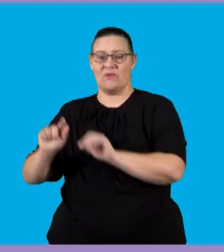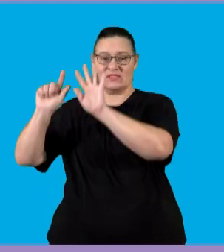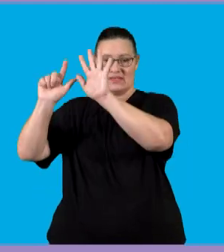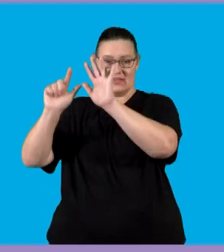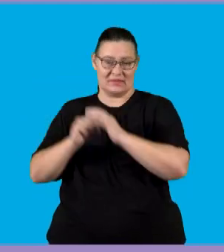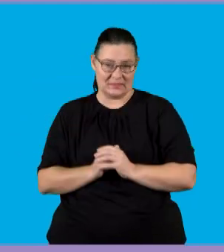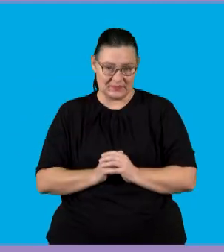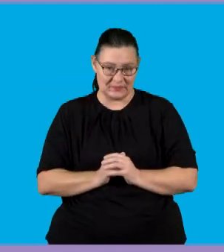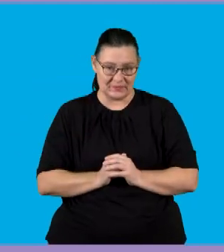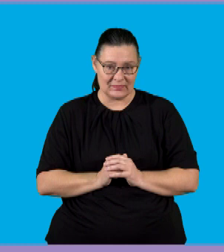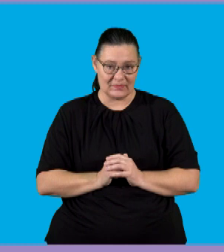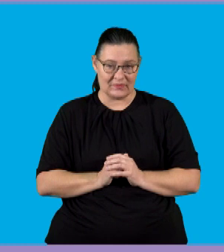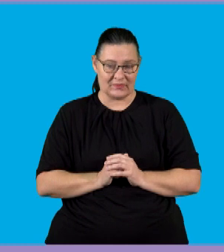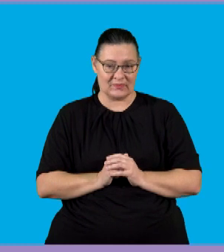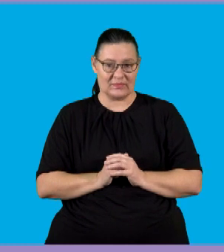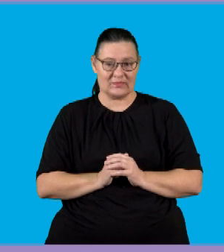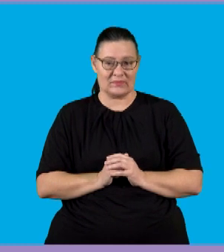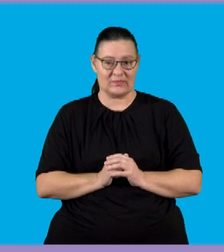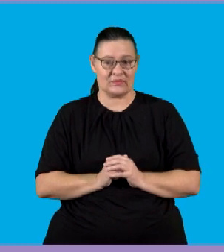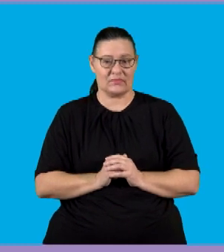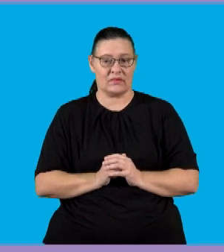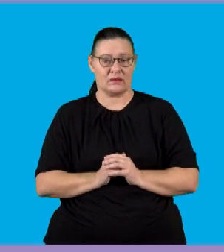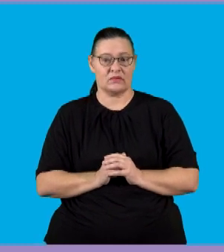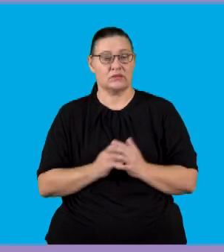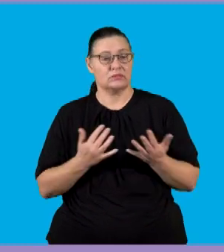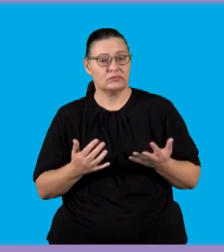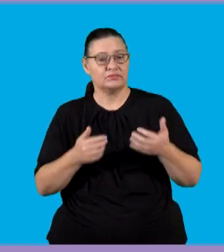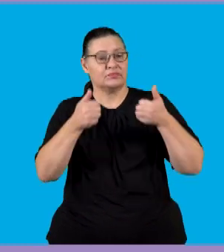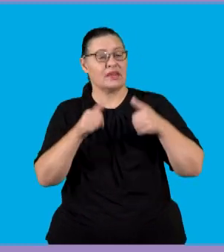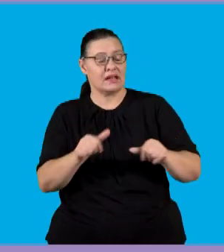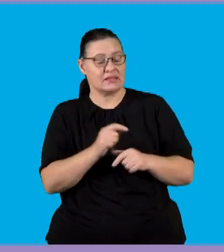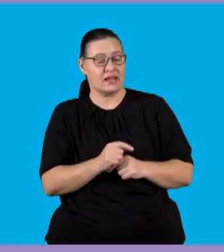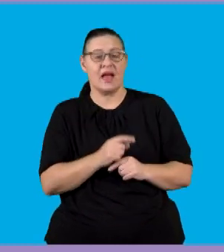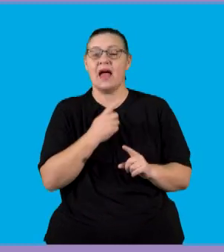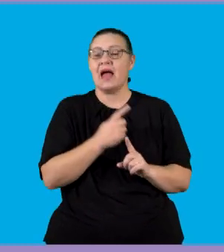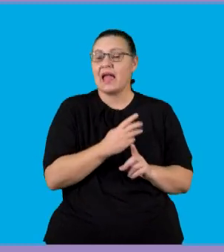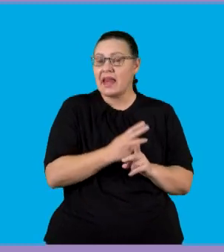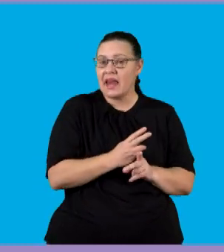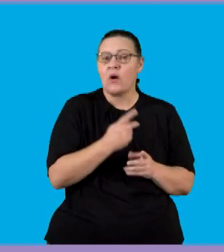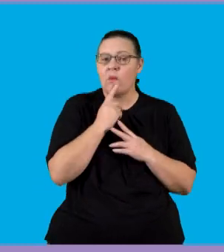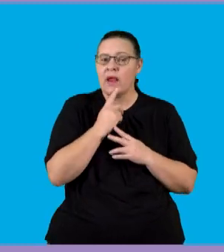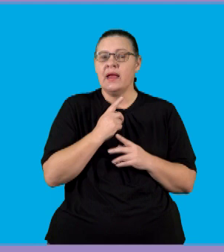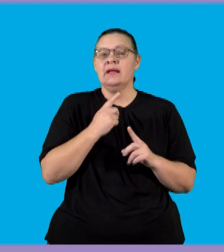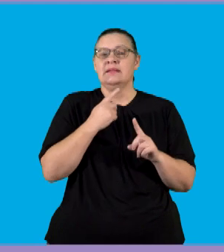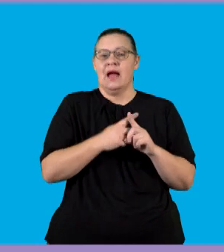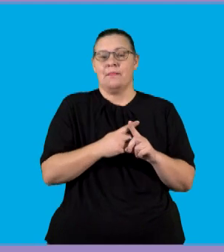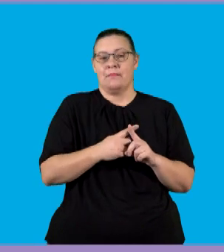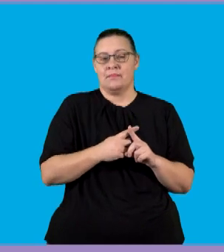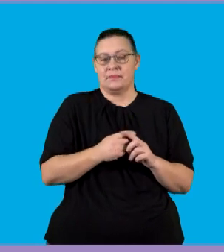us 2 exponent 7. What about this next one here, where again, we are